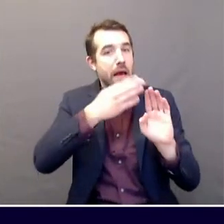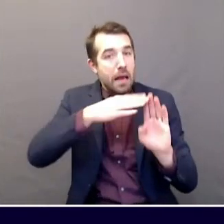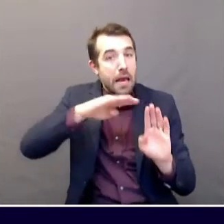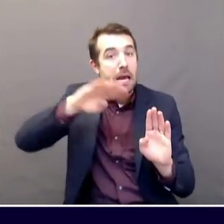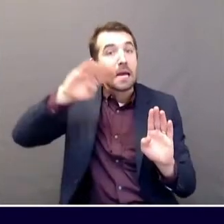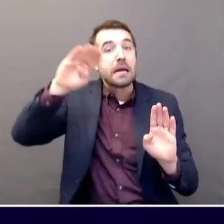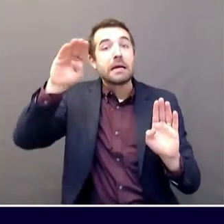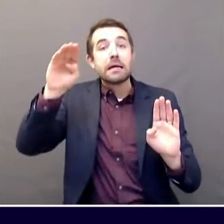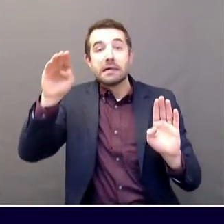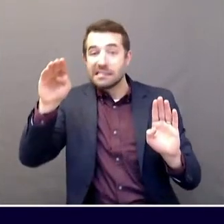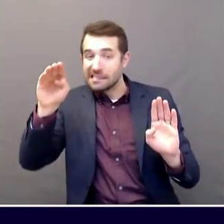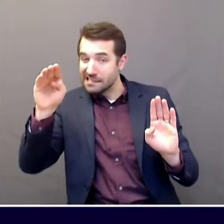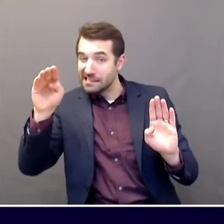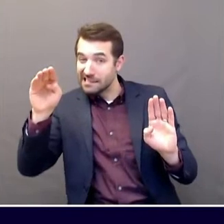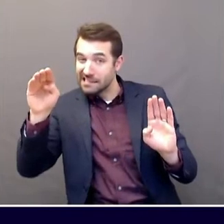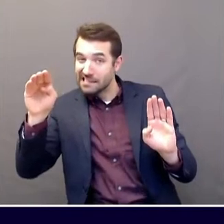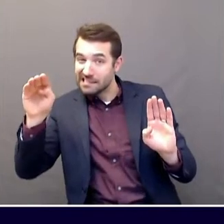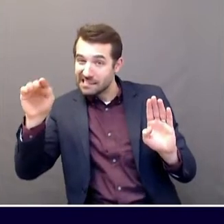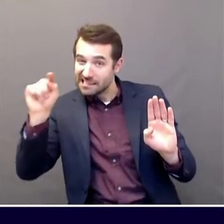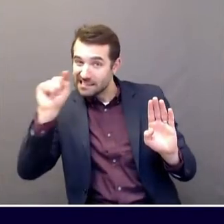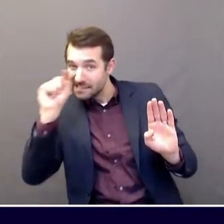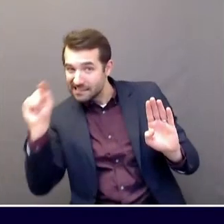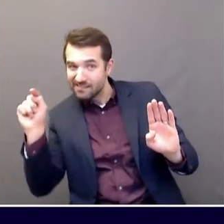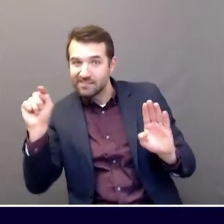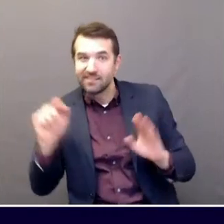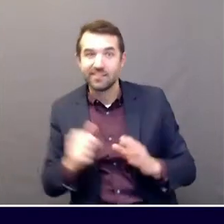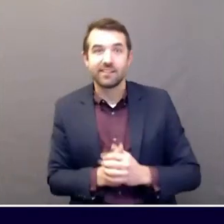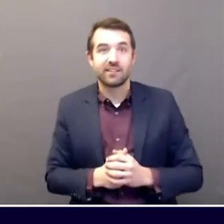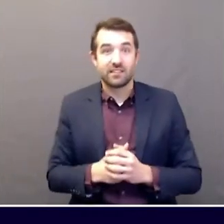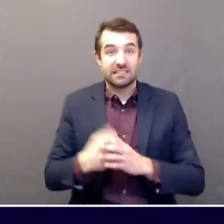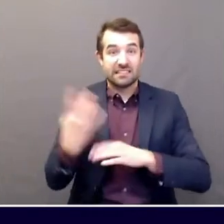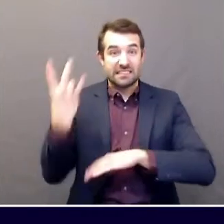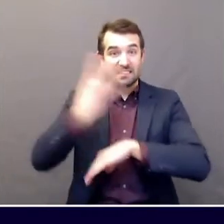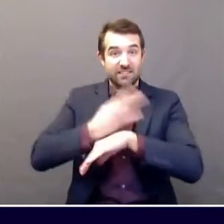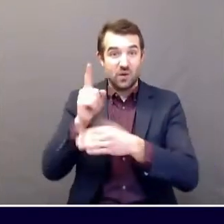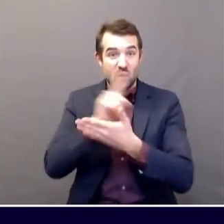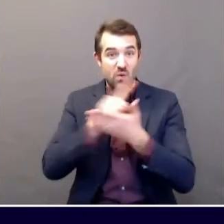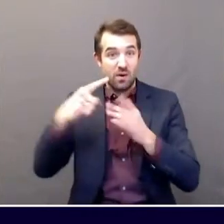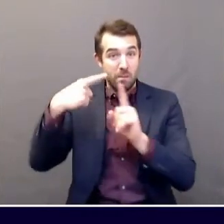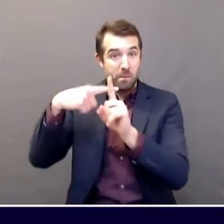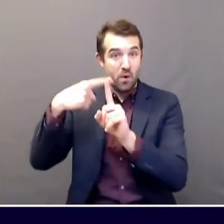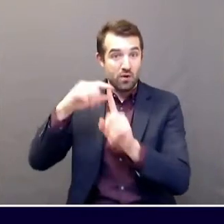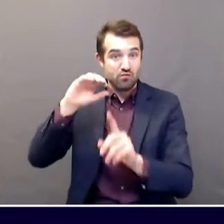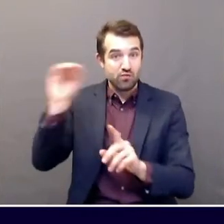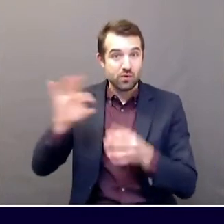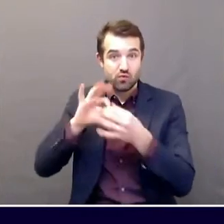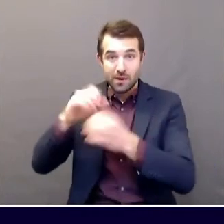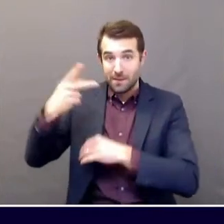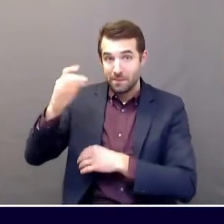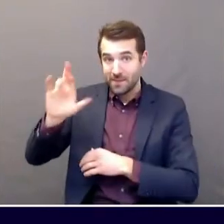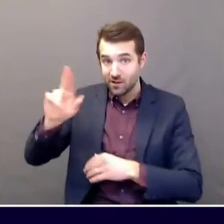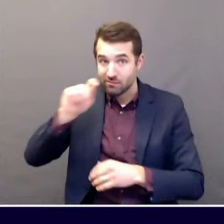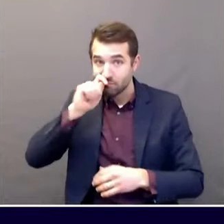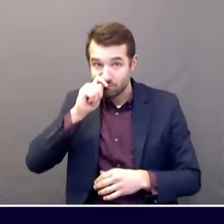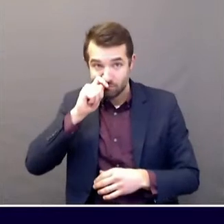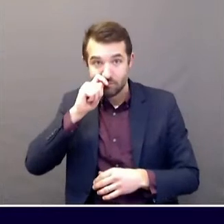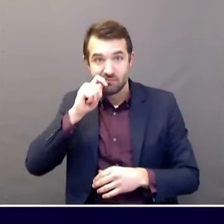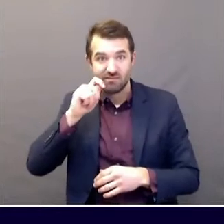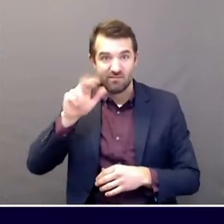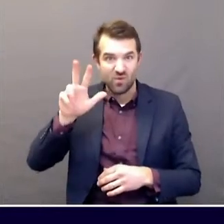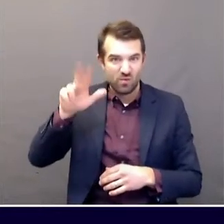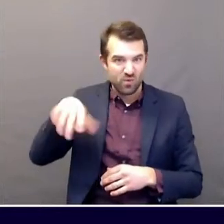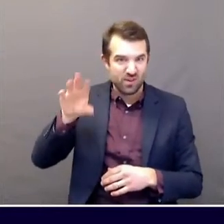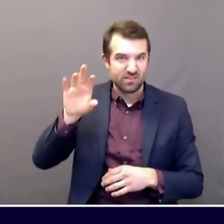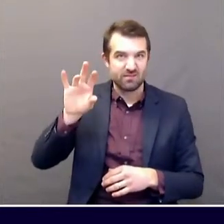7-day PCR positivity rate of 3.64%, which is a decrease from 5.89%